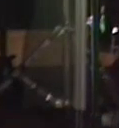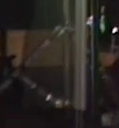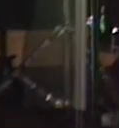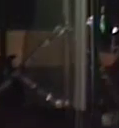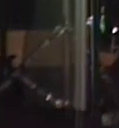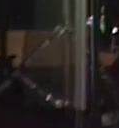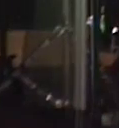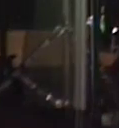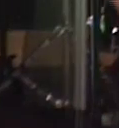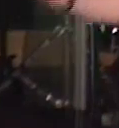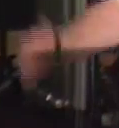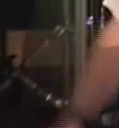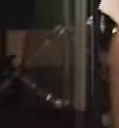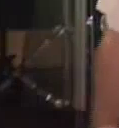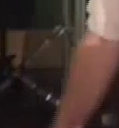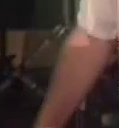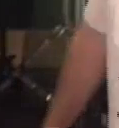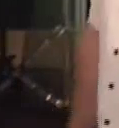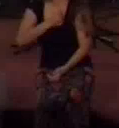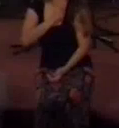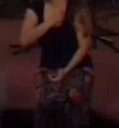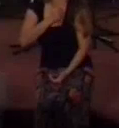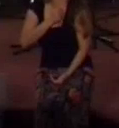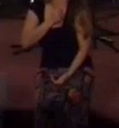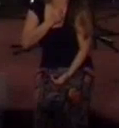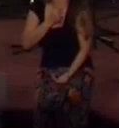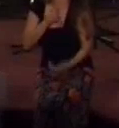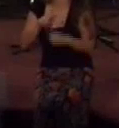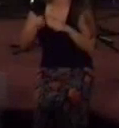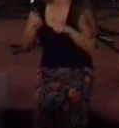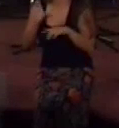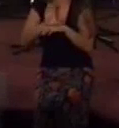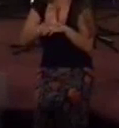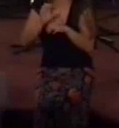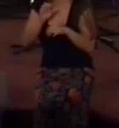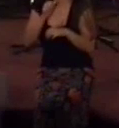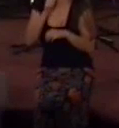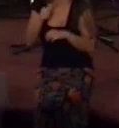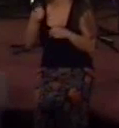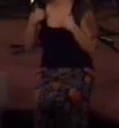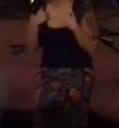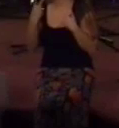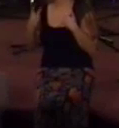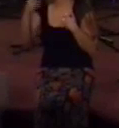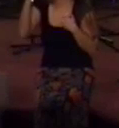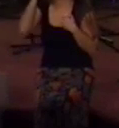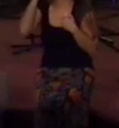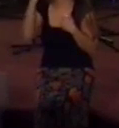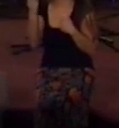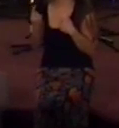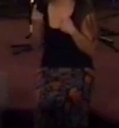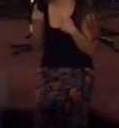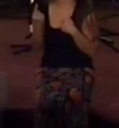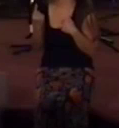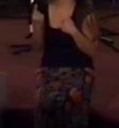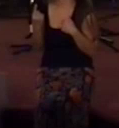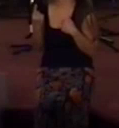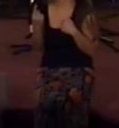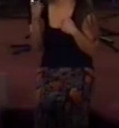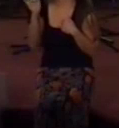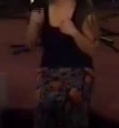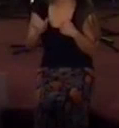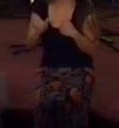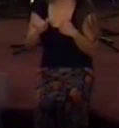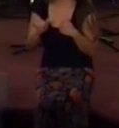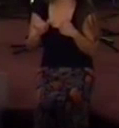everything. Sorry, Boniface, but the church doesn't have two heads. There's just one. And that